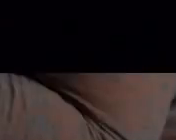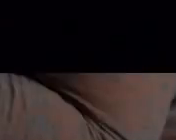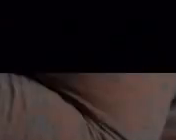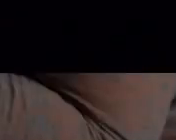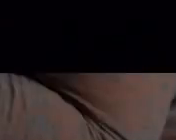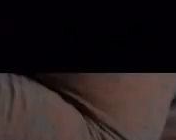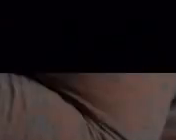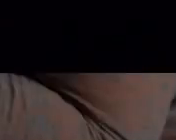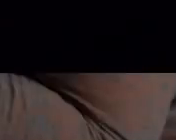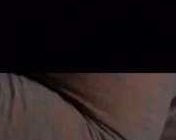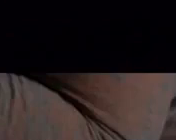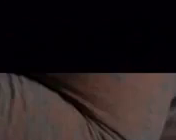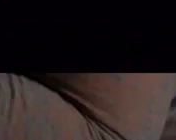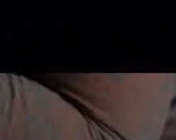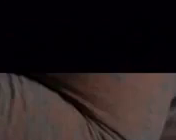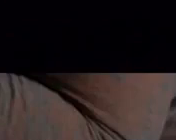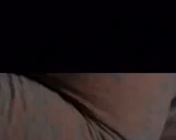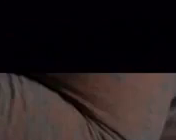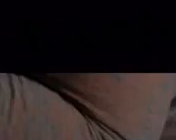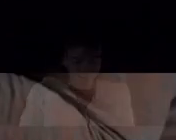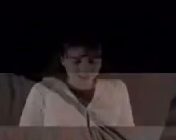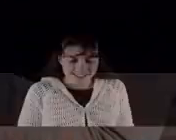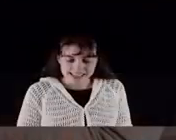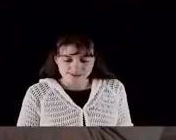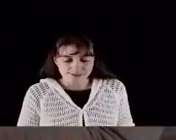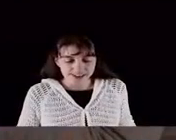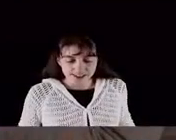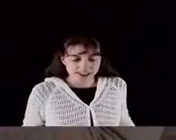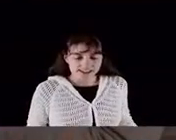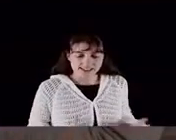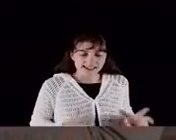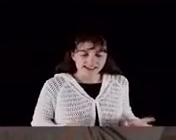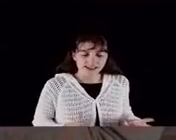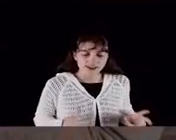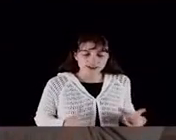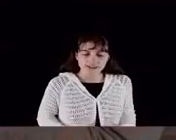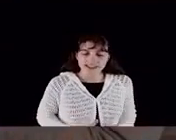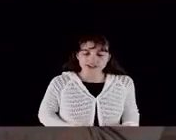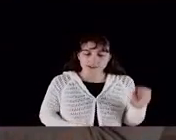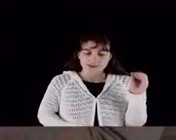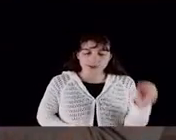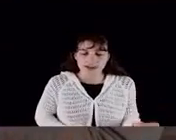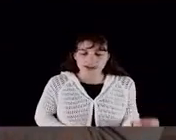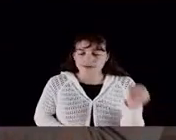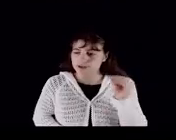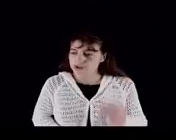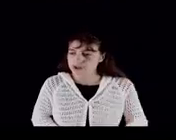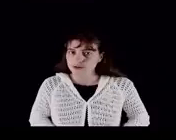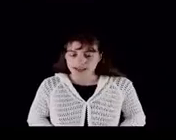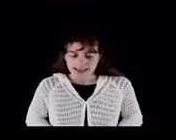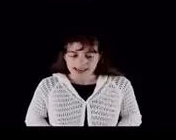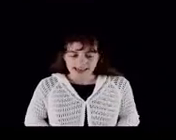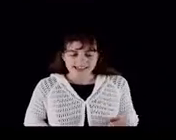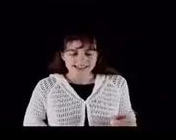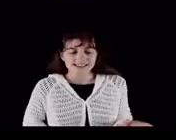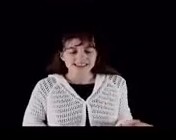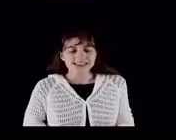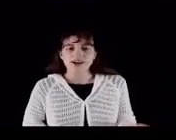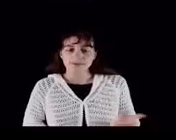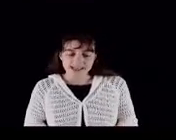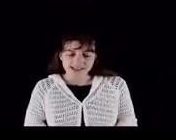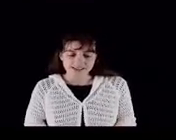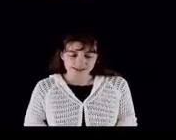world. Our next verse is very clear. It's 2 Corinthians chapter 3, verse 2. And it says, "Ye